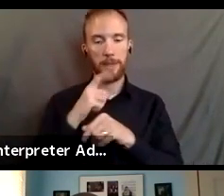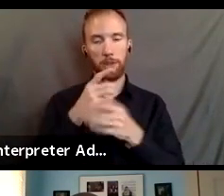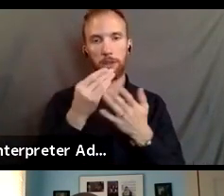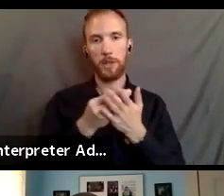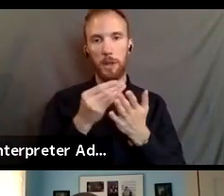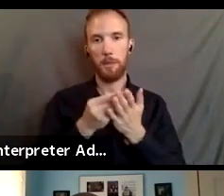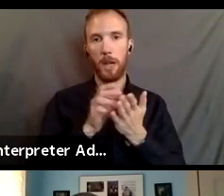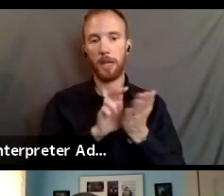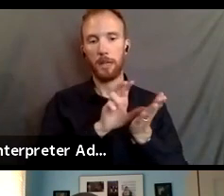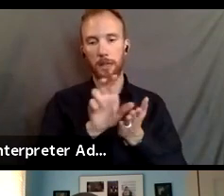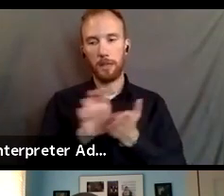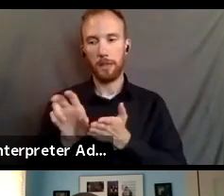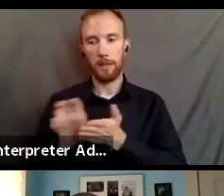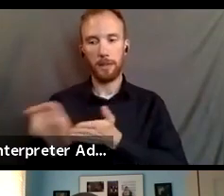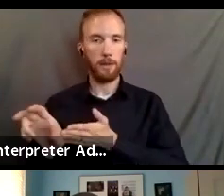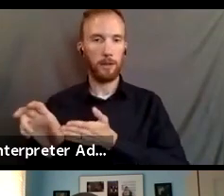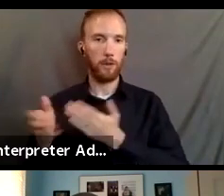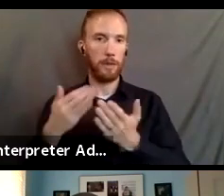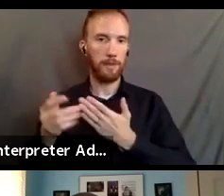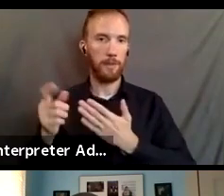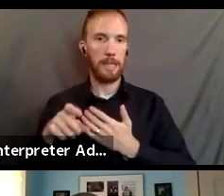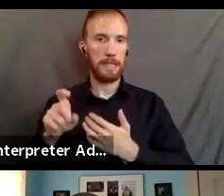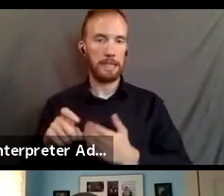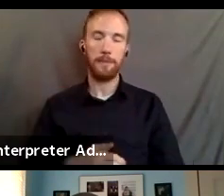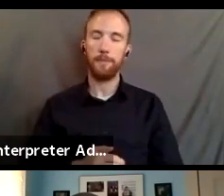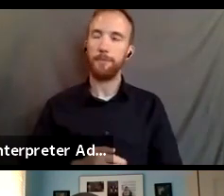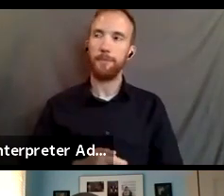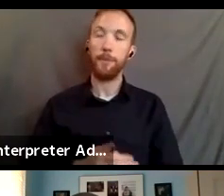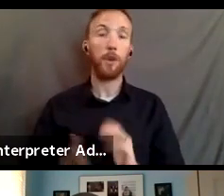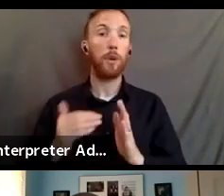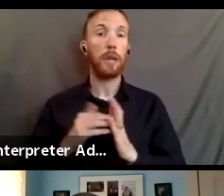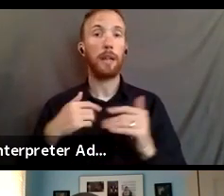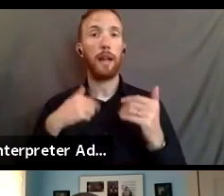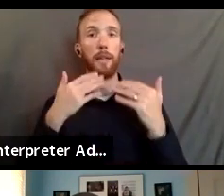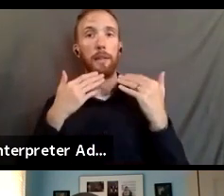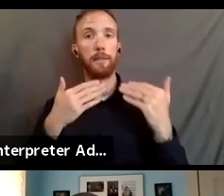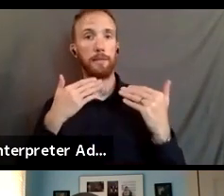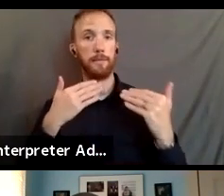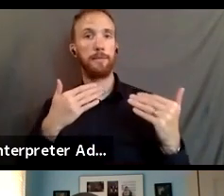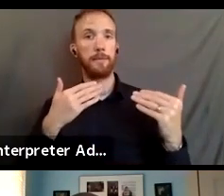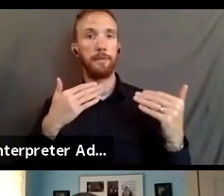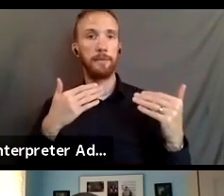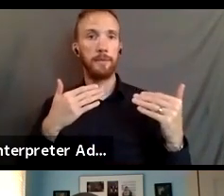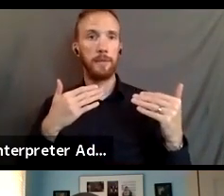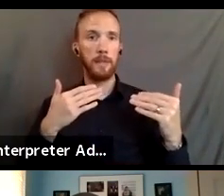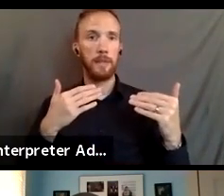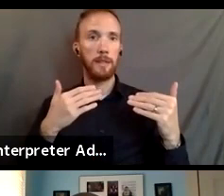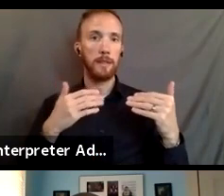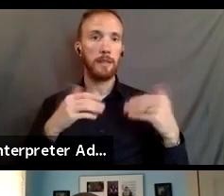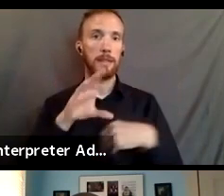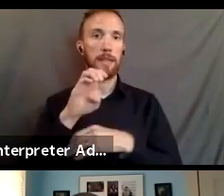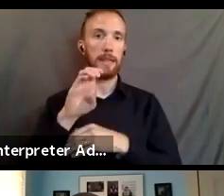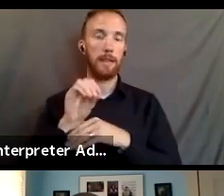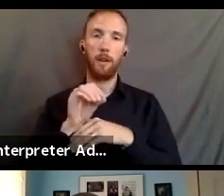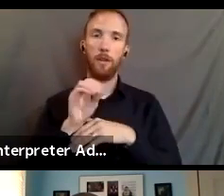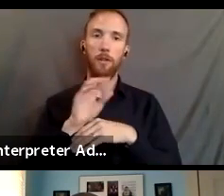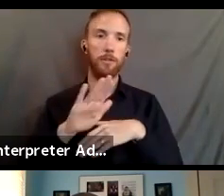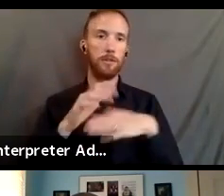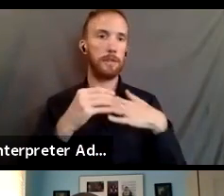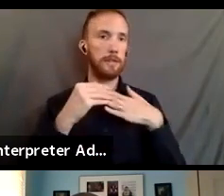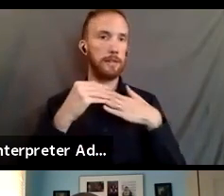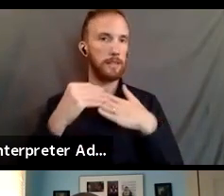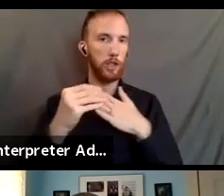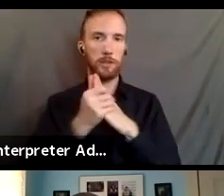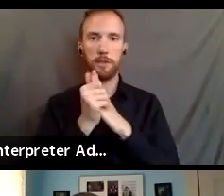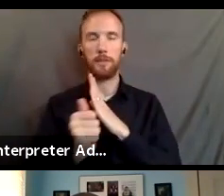that's very critical to me so i appreciate um the leadership of ceo janice jackson she's doing an outstanding